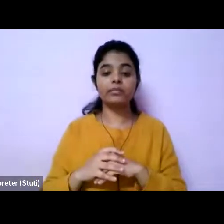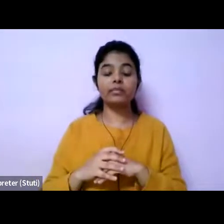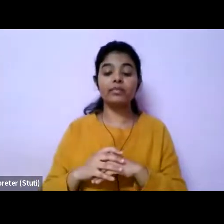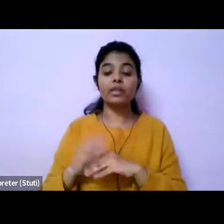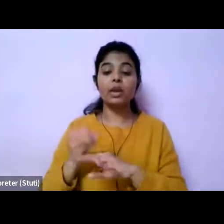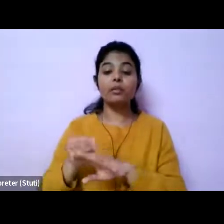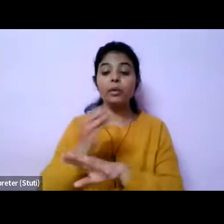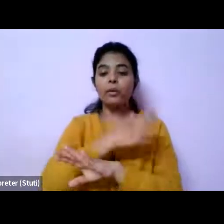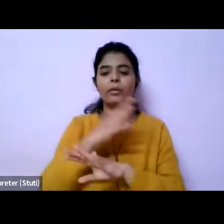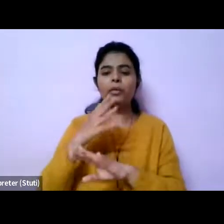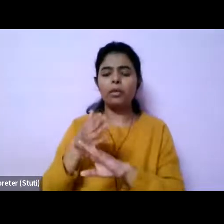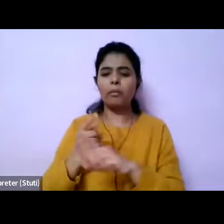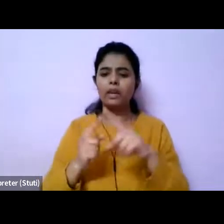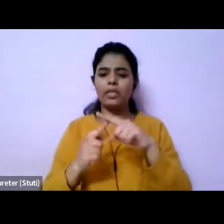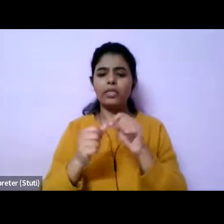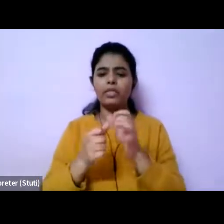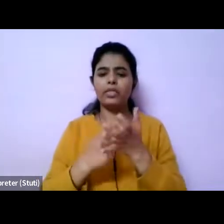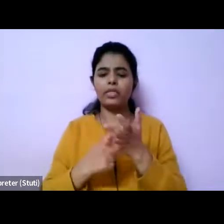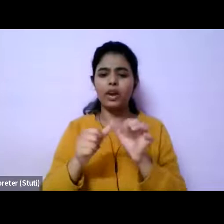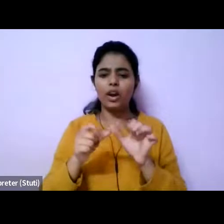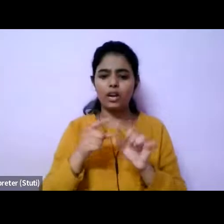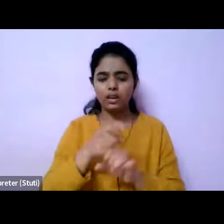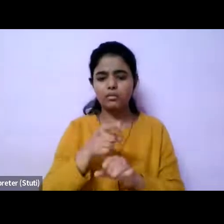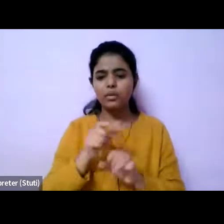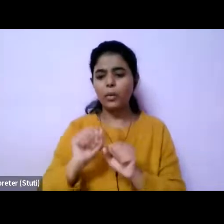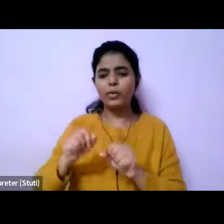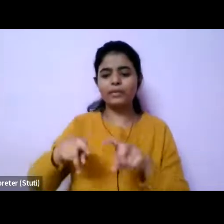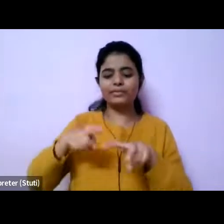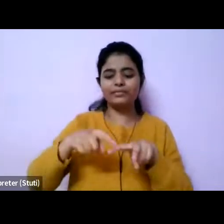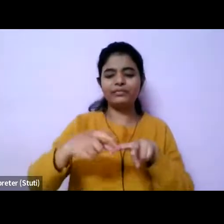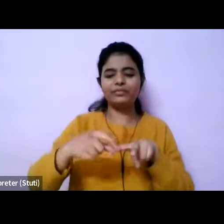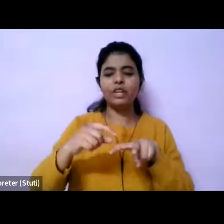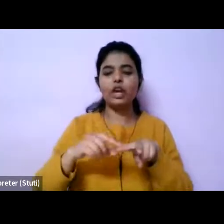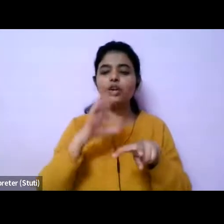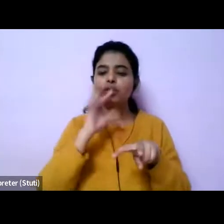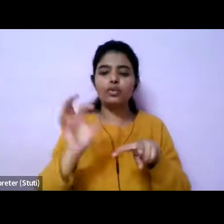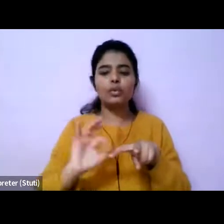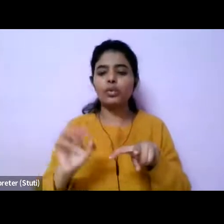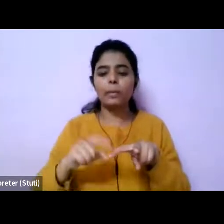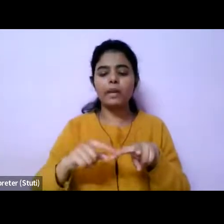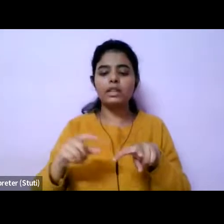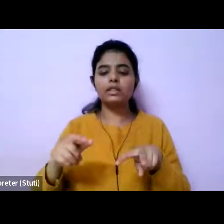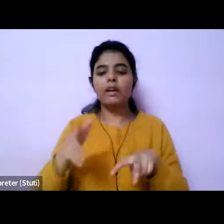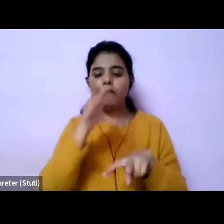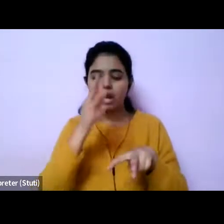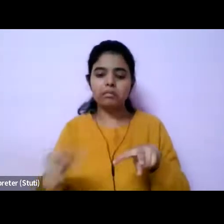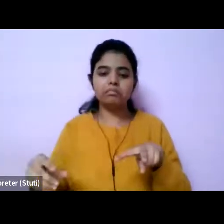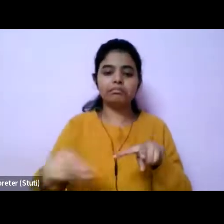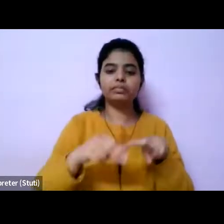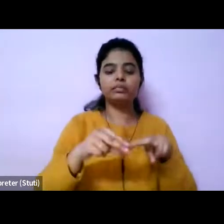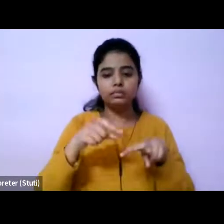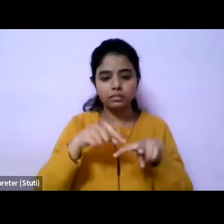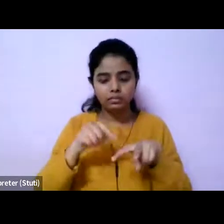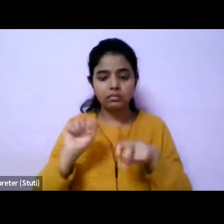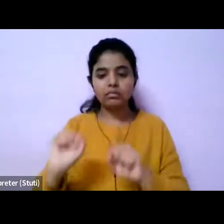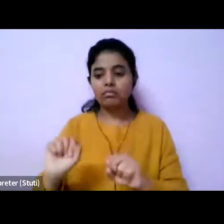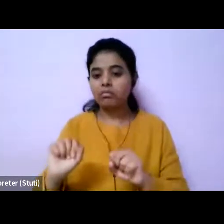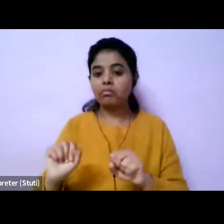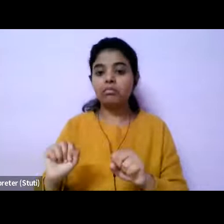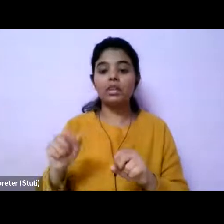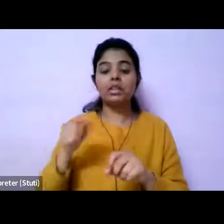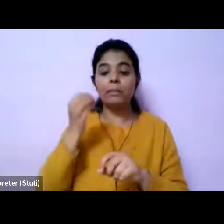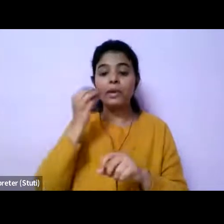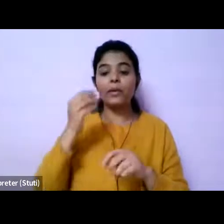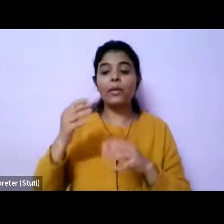leg to the three girls in her locality with the explosive opening of Brahms' first concerto playing in the